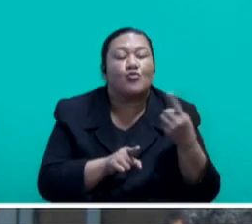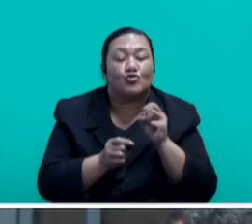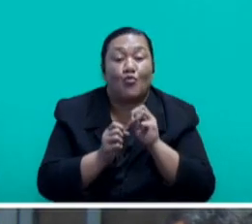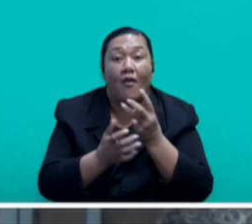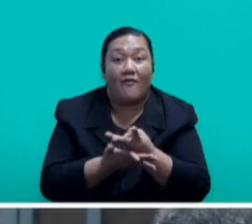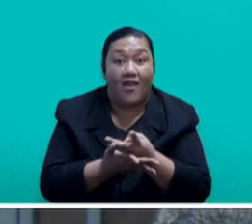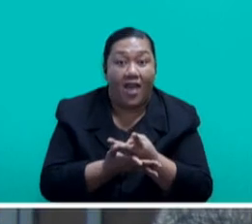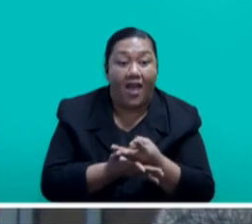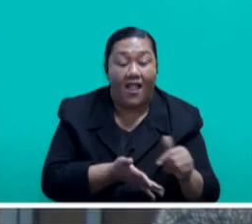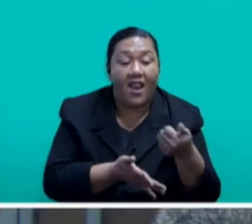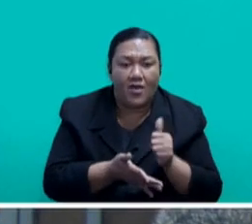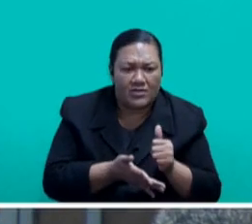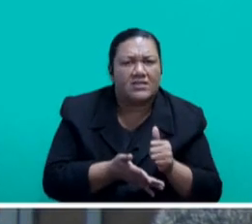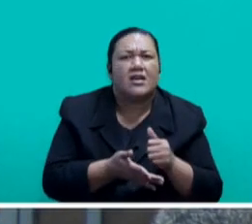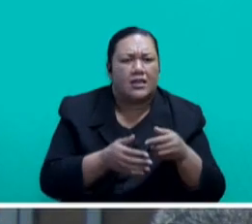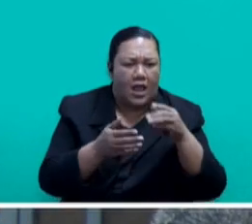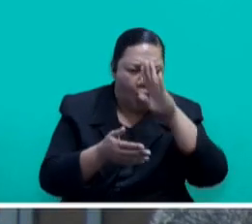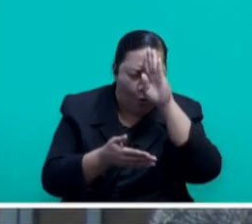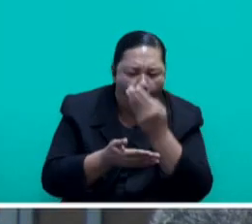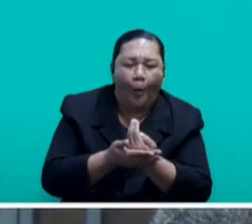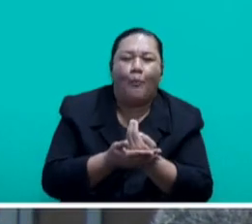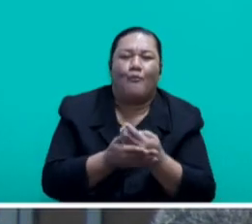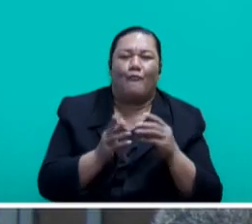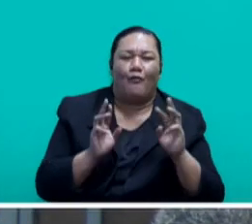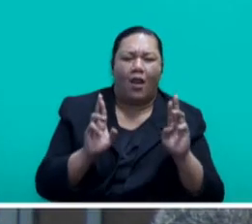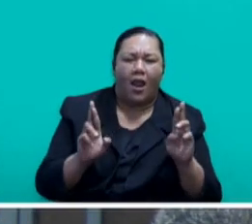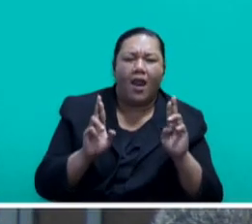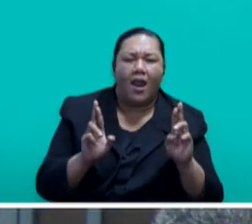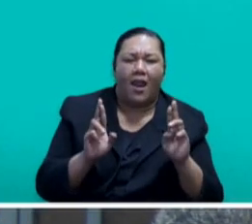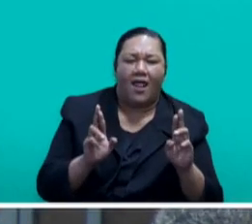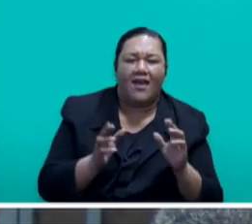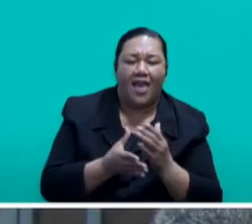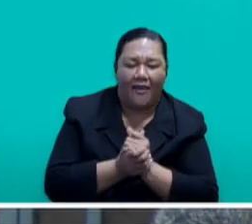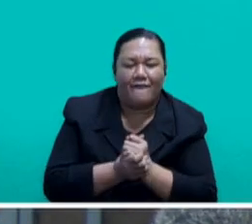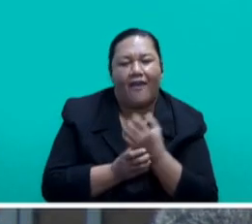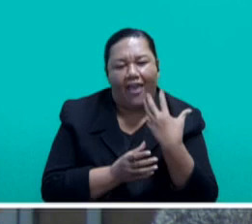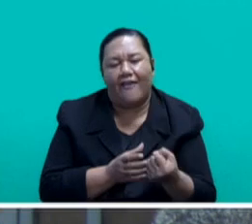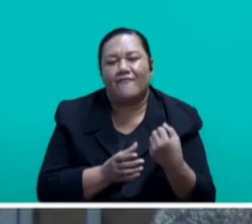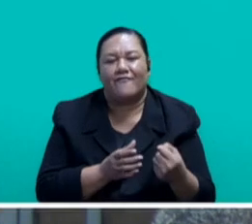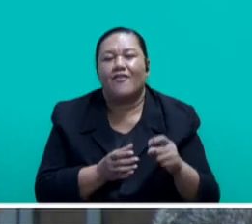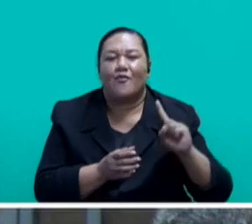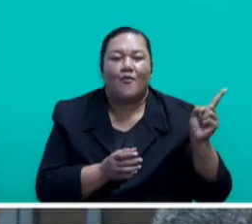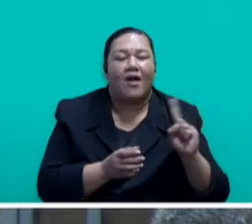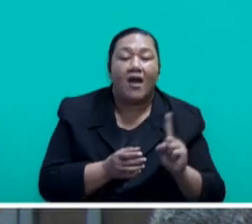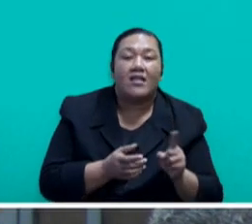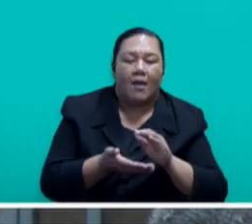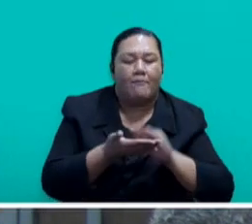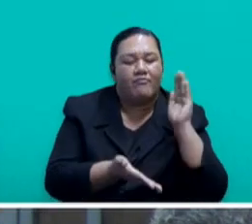They are receiving an increase in allowance in the new budget. Ordinary Fijians will also be able to